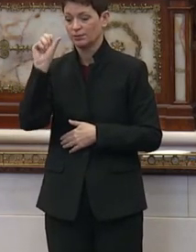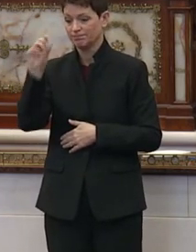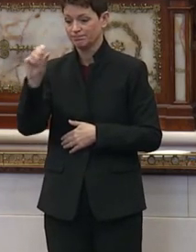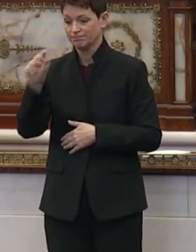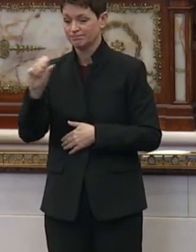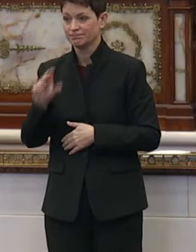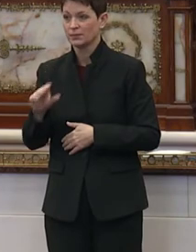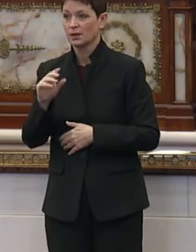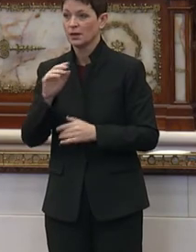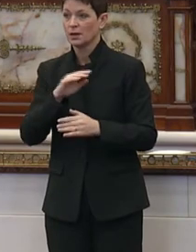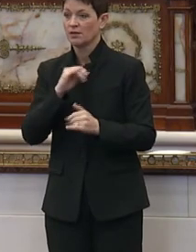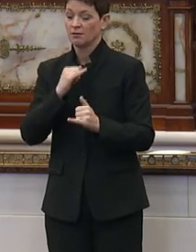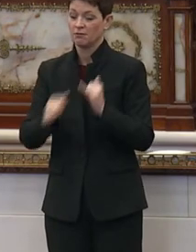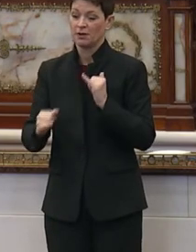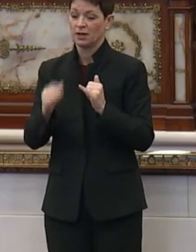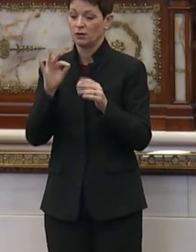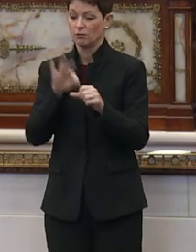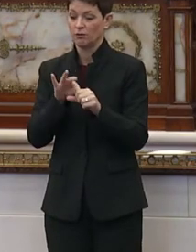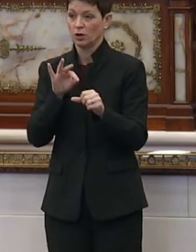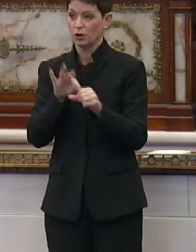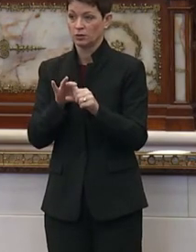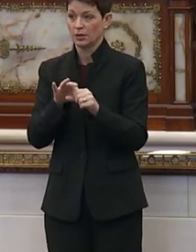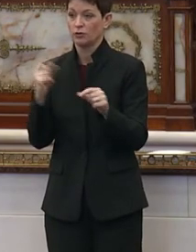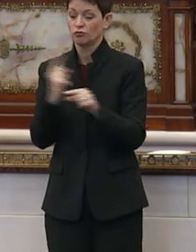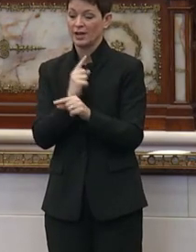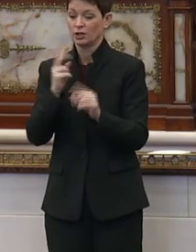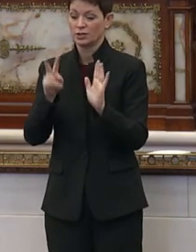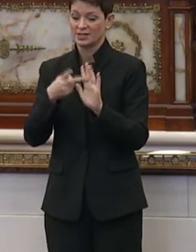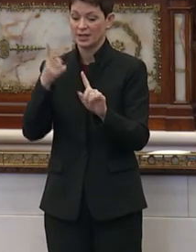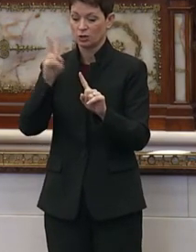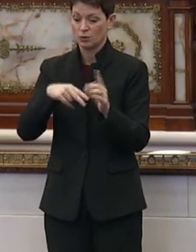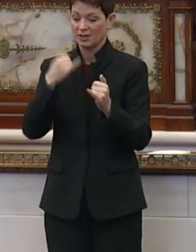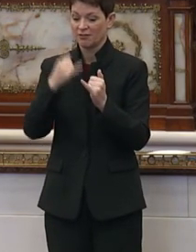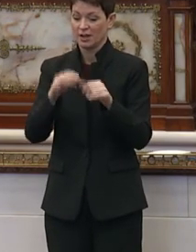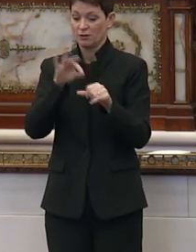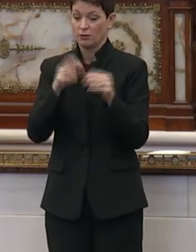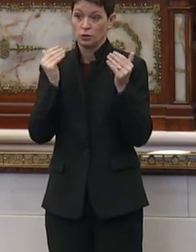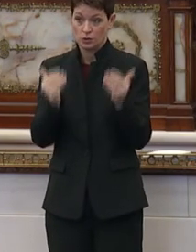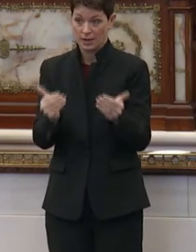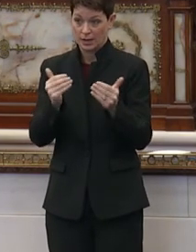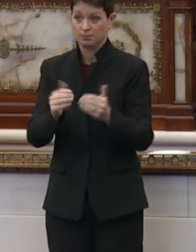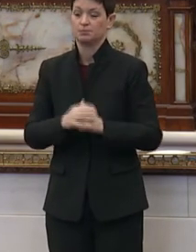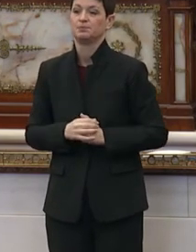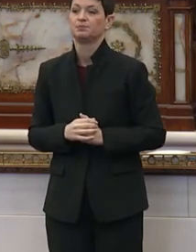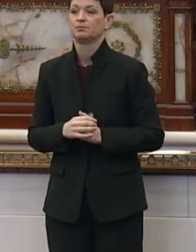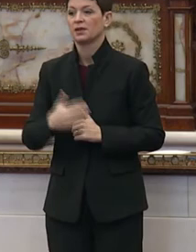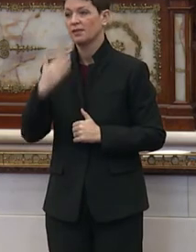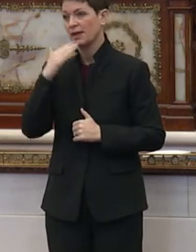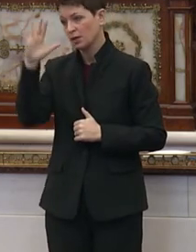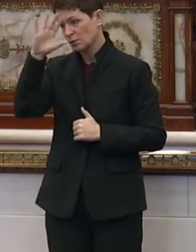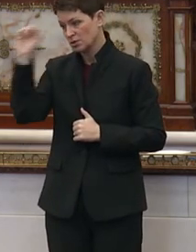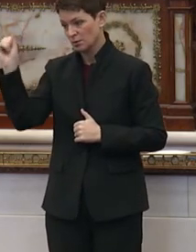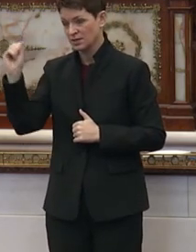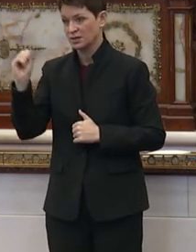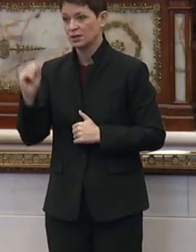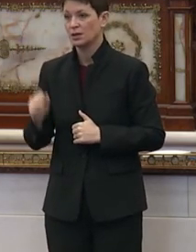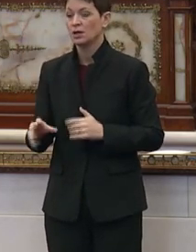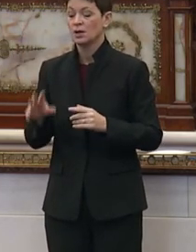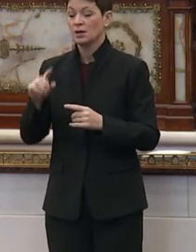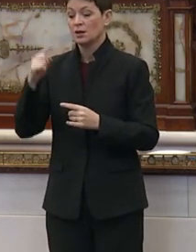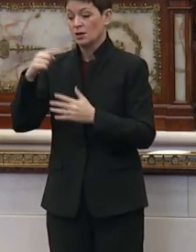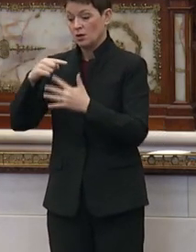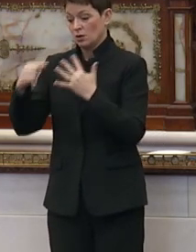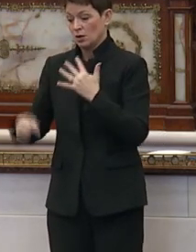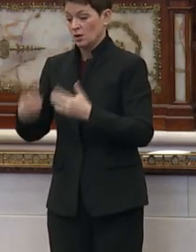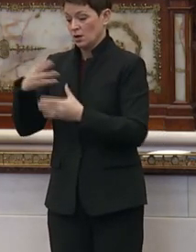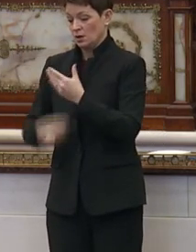for the purpose of calling up bills and resolutions on the regular second reading and final passage calendar. Thank you, Mr. President. In addition to